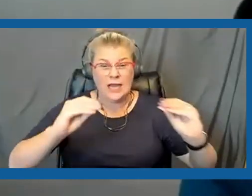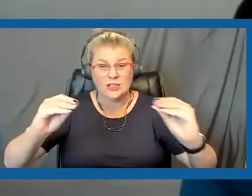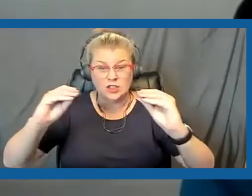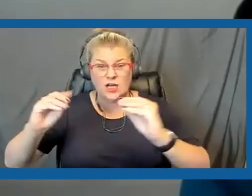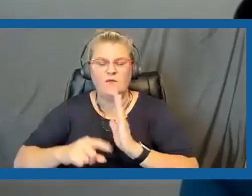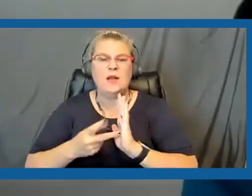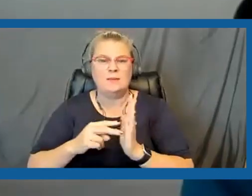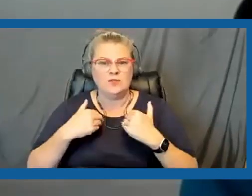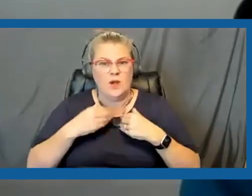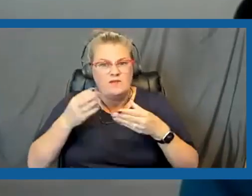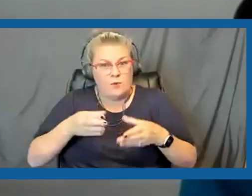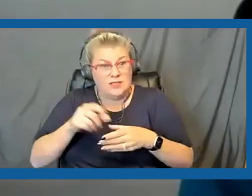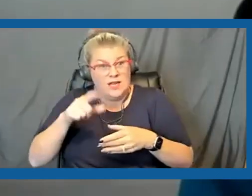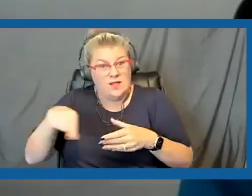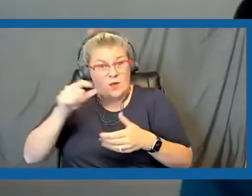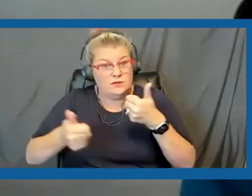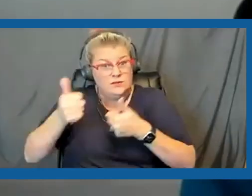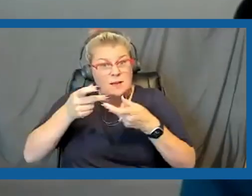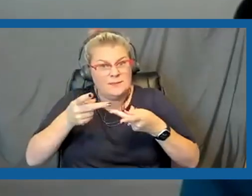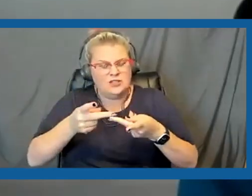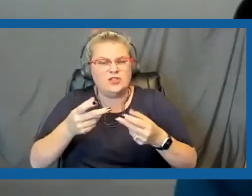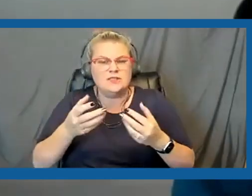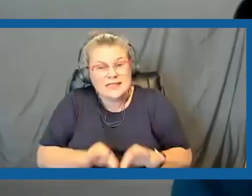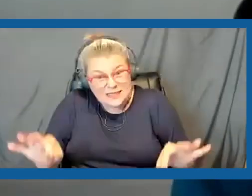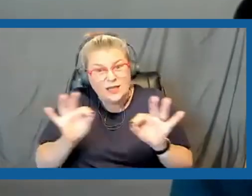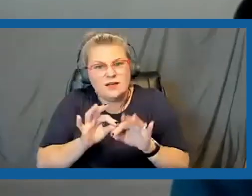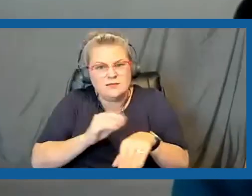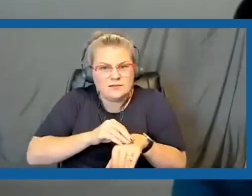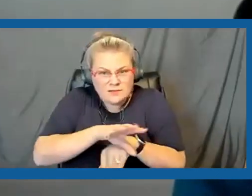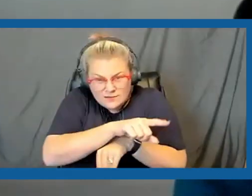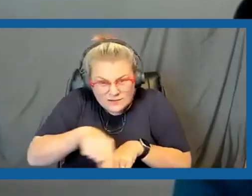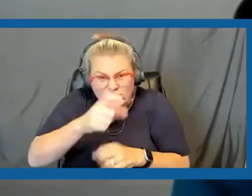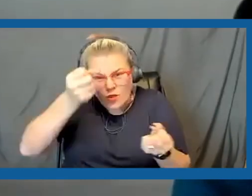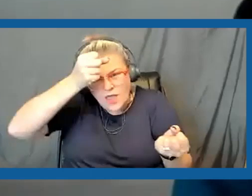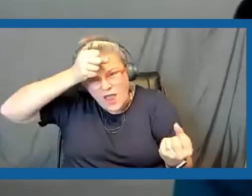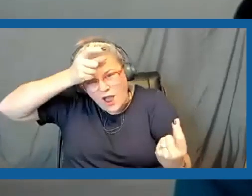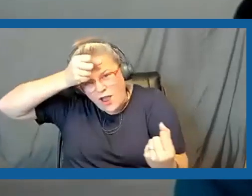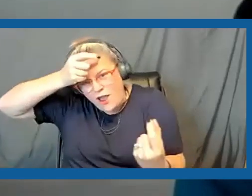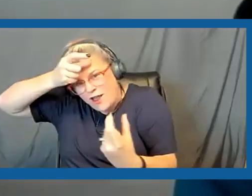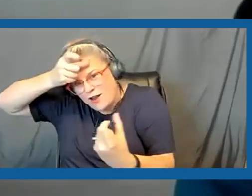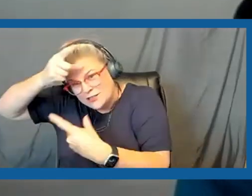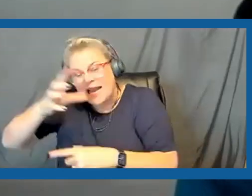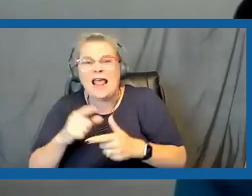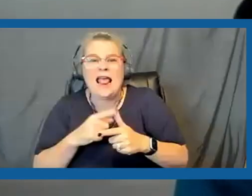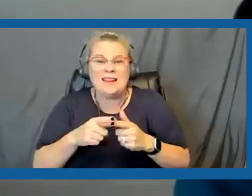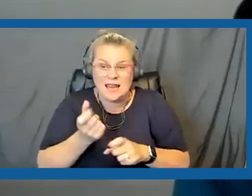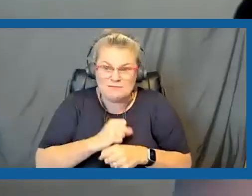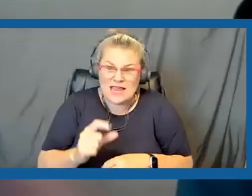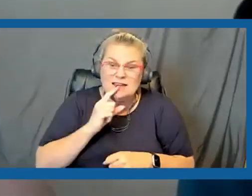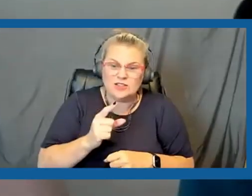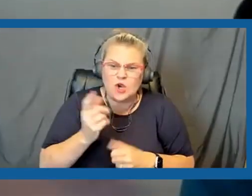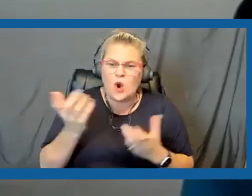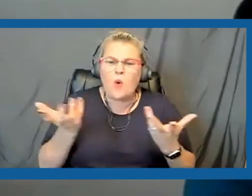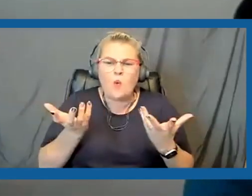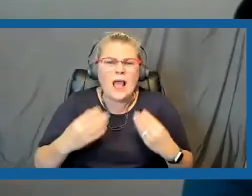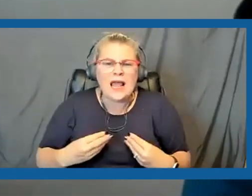in those positions is key to getting people to understand. Yes. And then relating those to what influence would